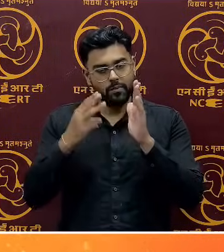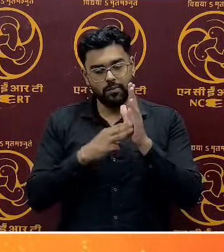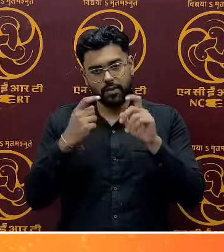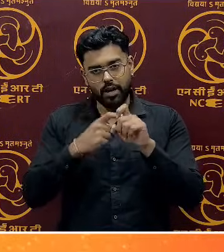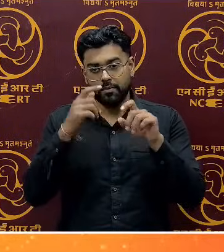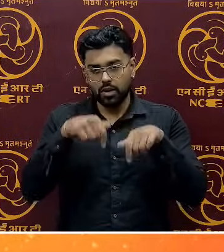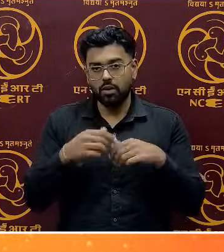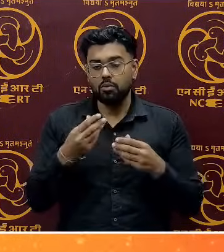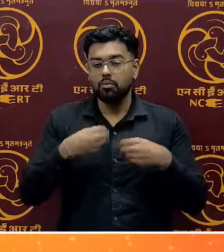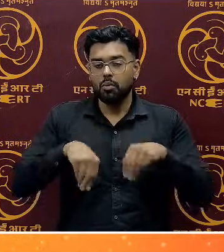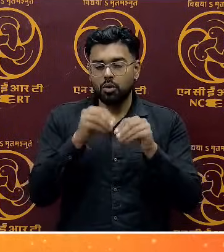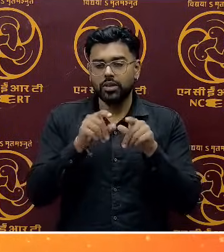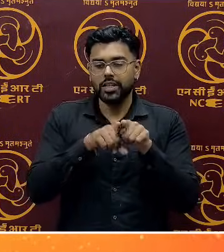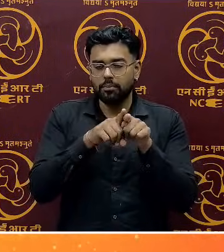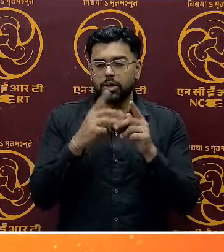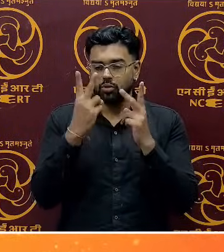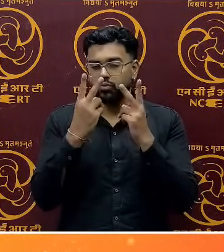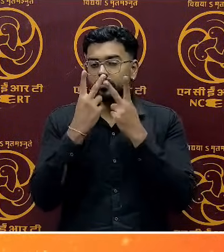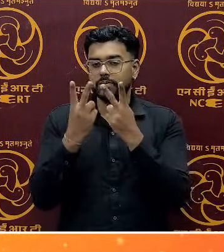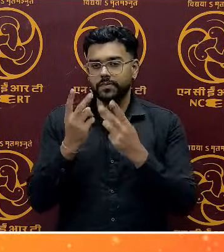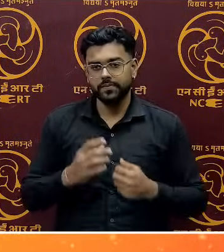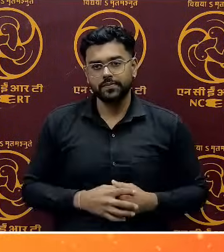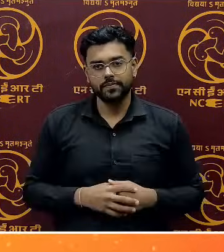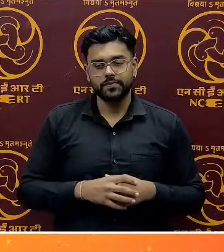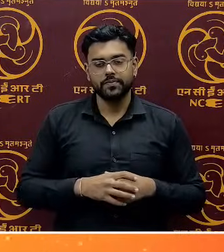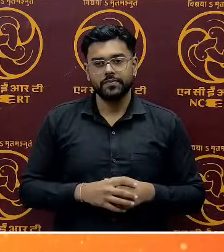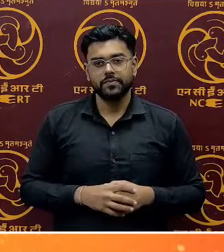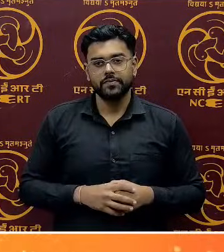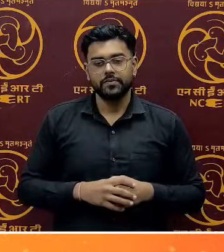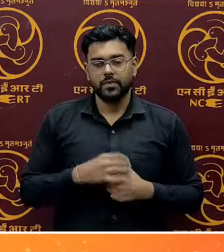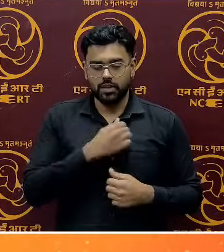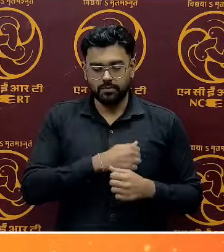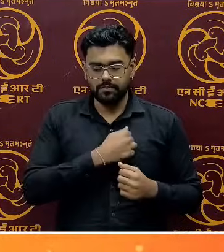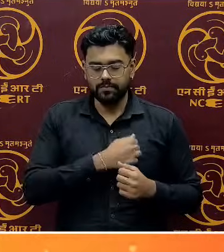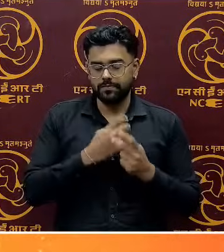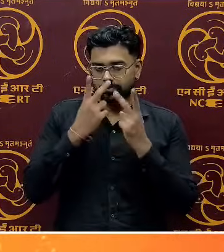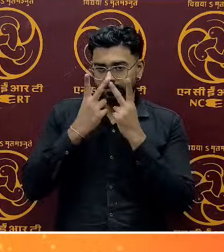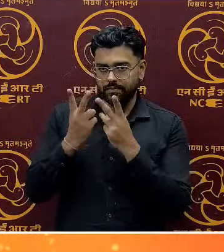into 2 more examples here. Okay, ma'am. Sorry.